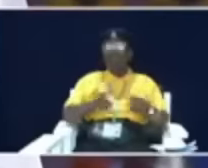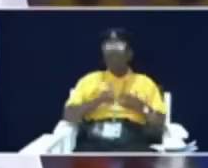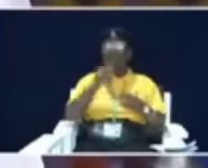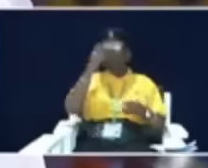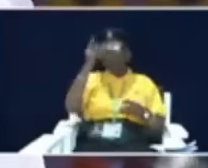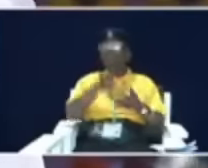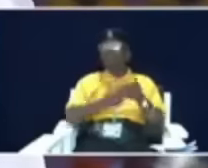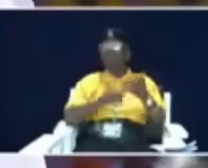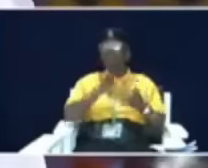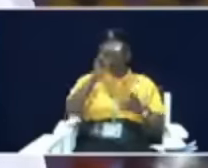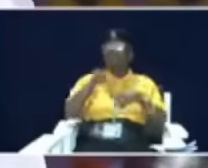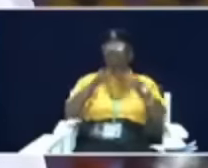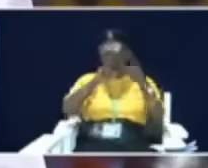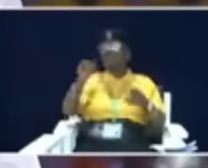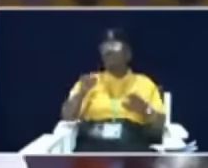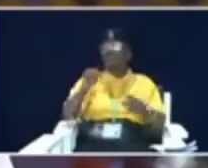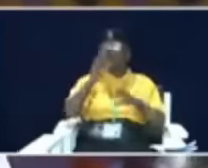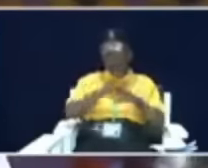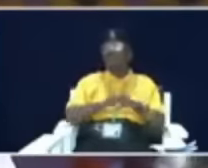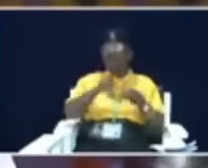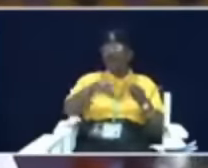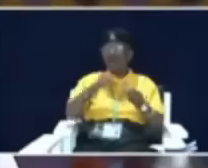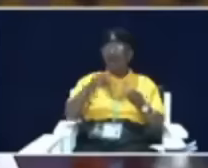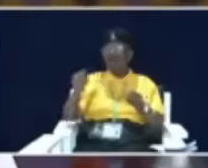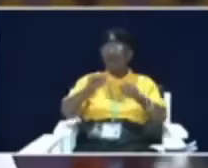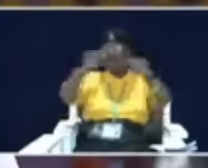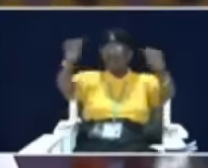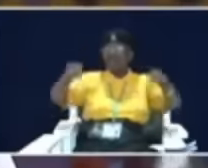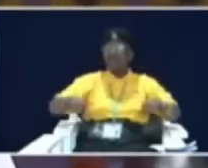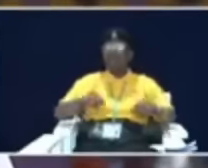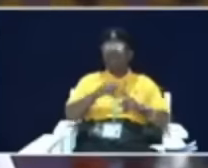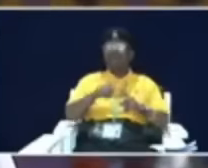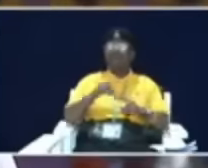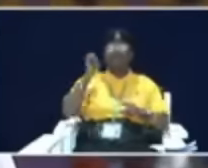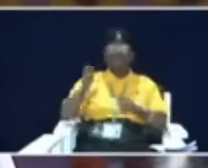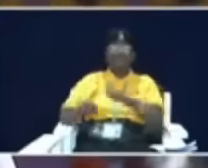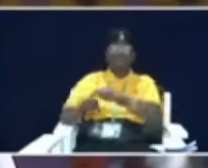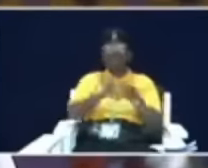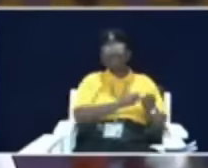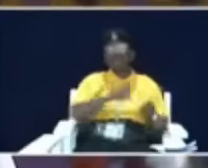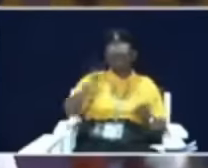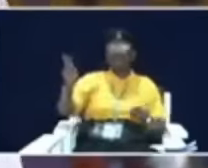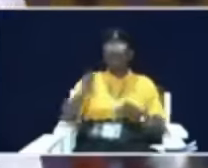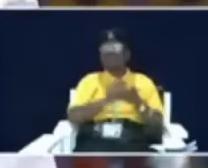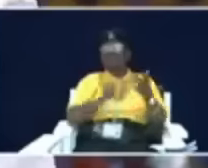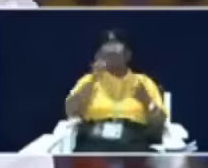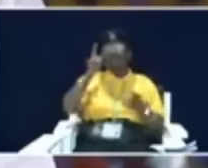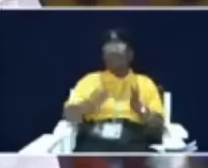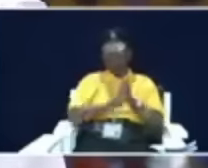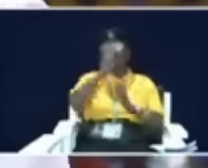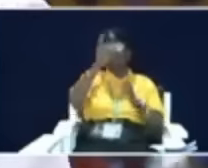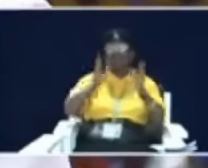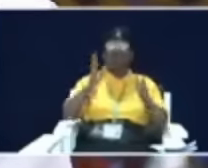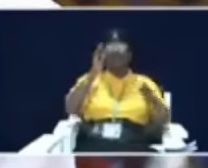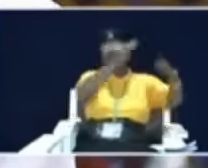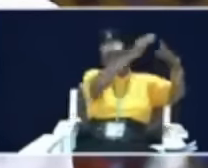altar. And when he turns to the right, somebody taller will block his eyes. He turns to the left, another